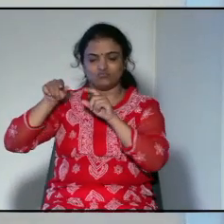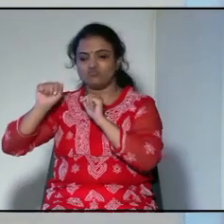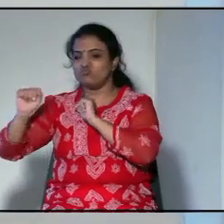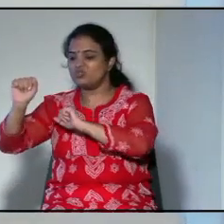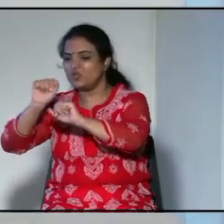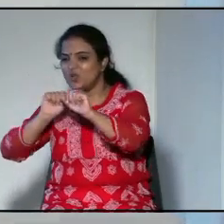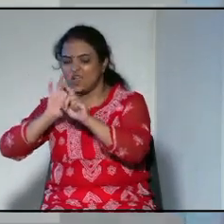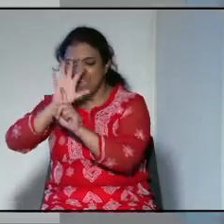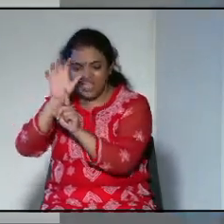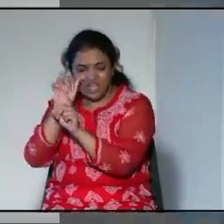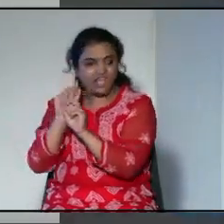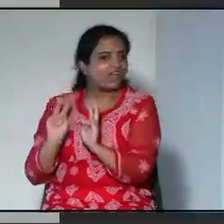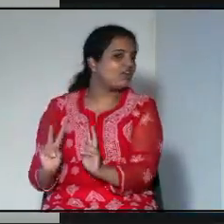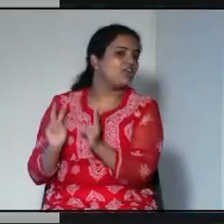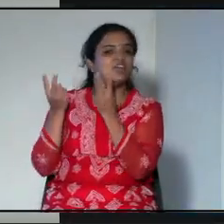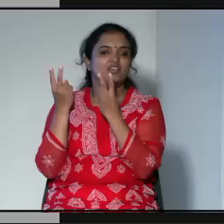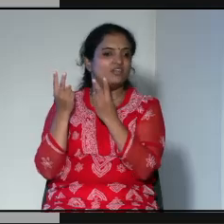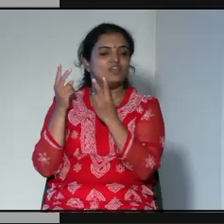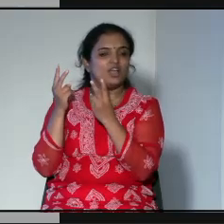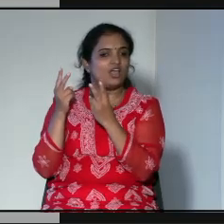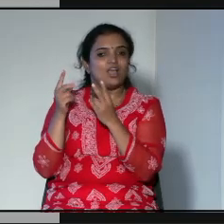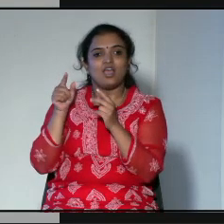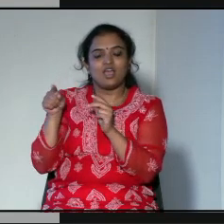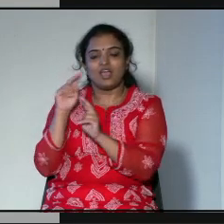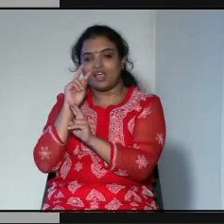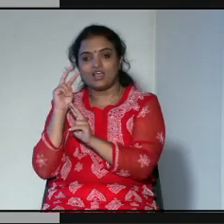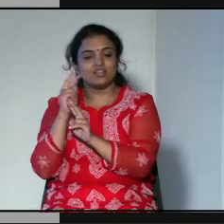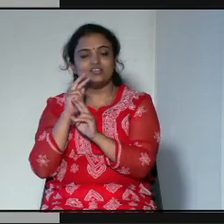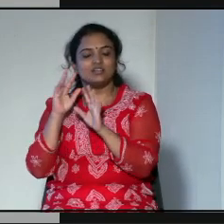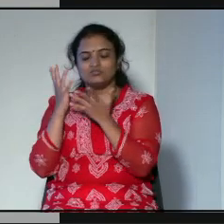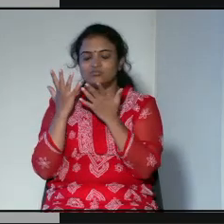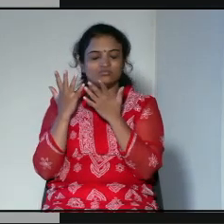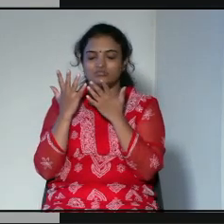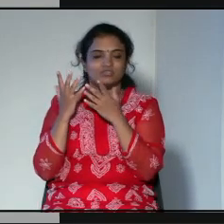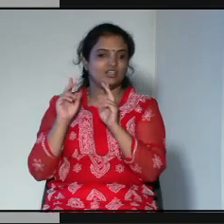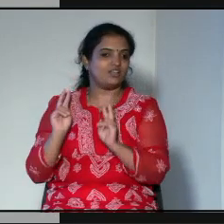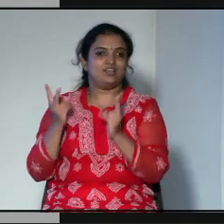The Bastar, where Meera Mukherjee arrived in December 1960, was